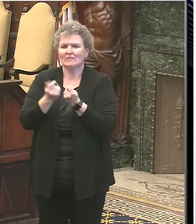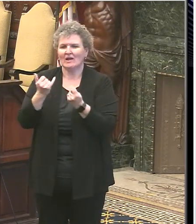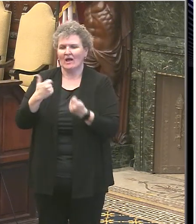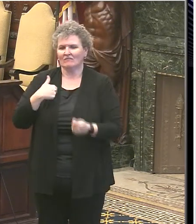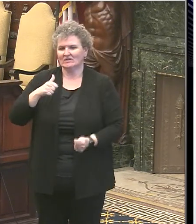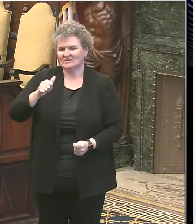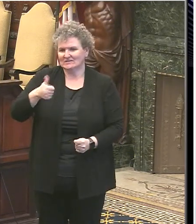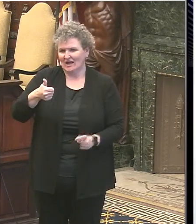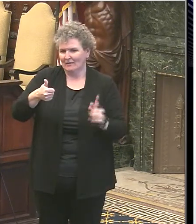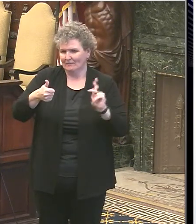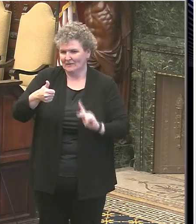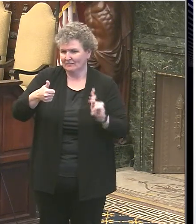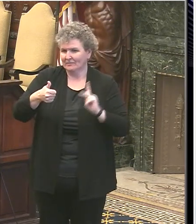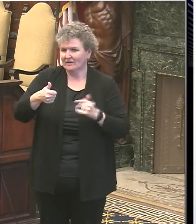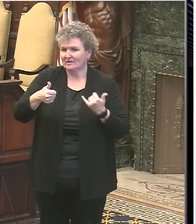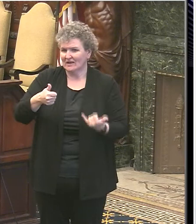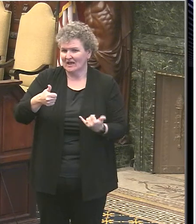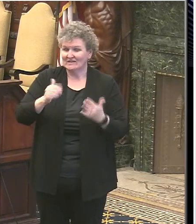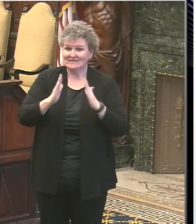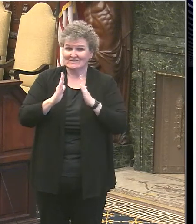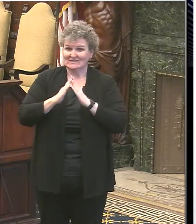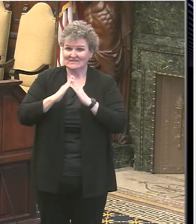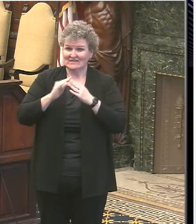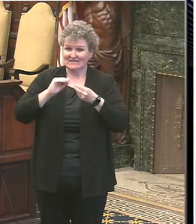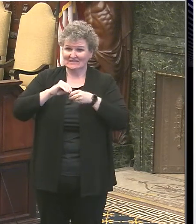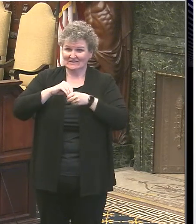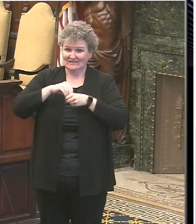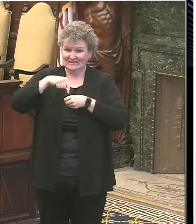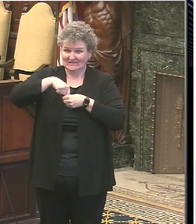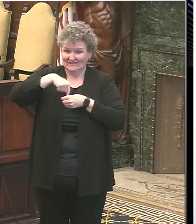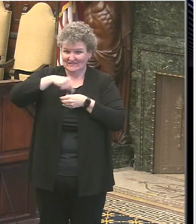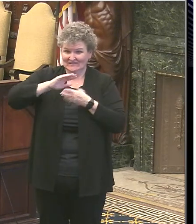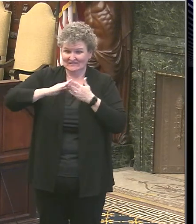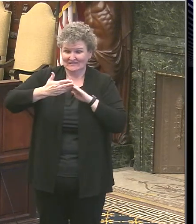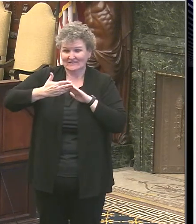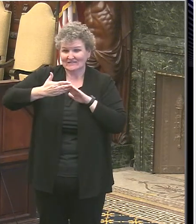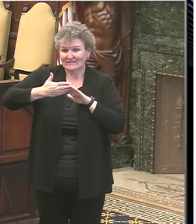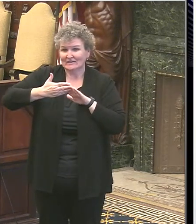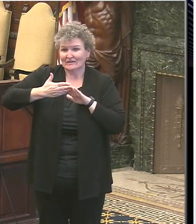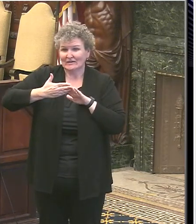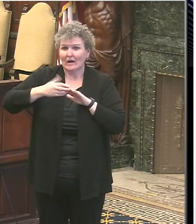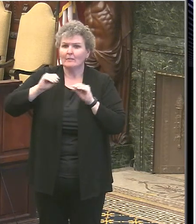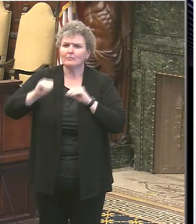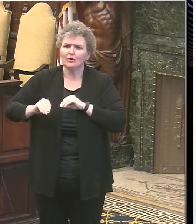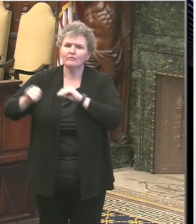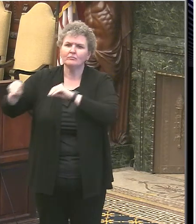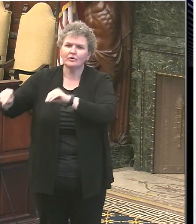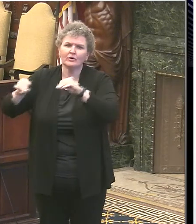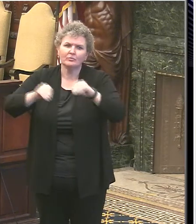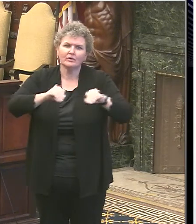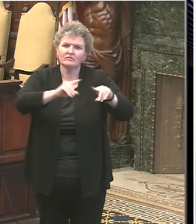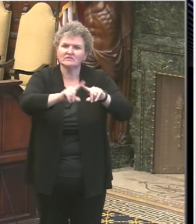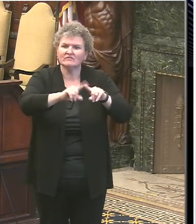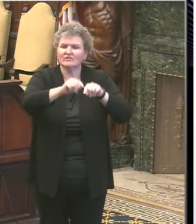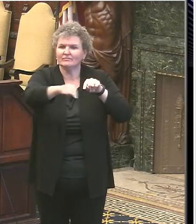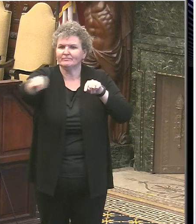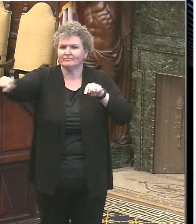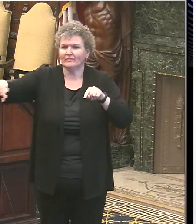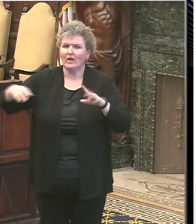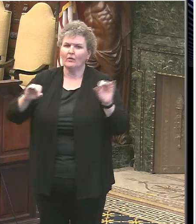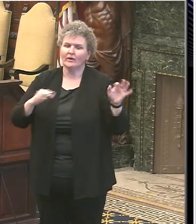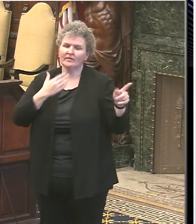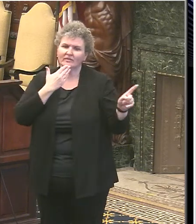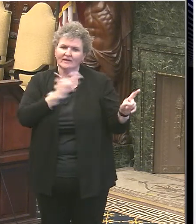and they're somewhere in Center City. I don't know the details. And we will continue that, and they will probably move around the city over time. Okay. Thanks very